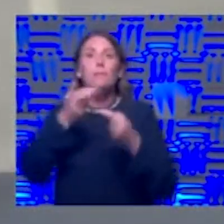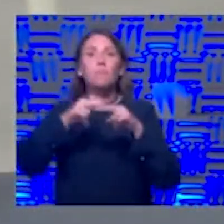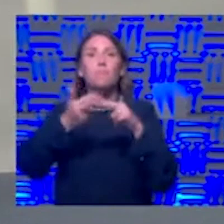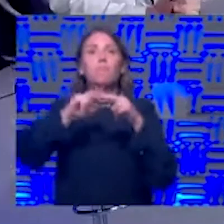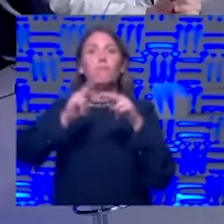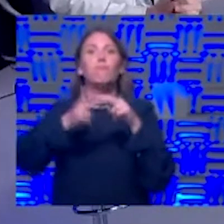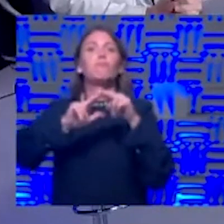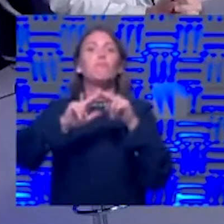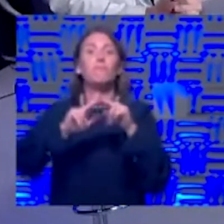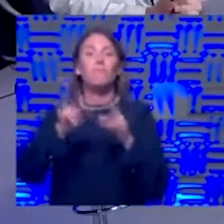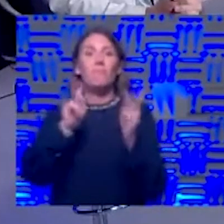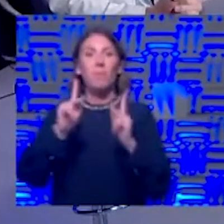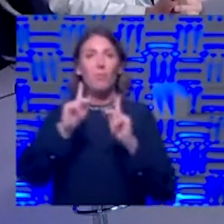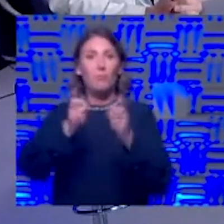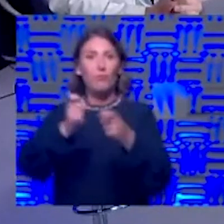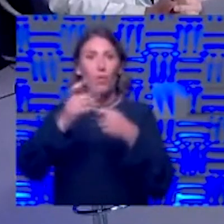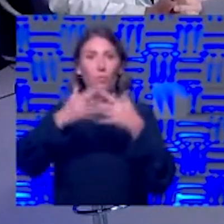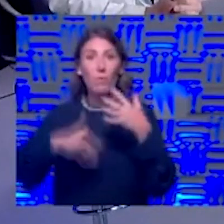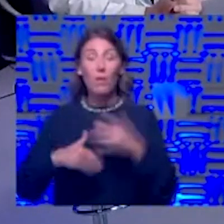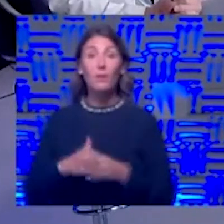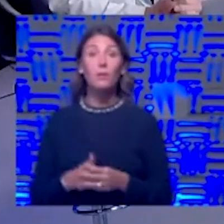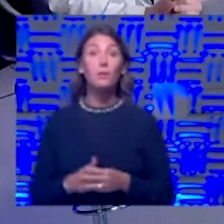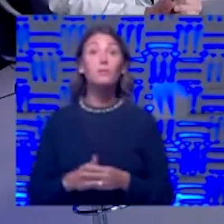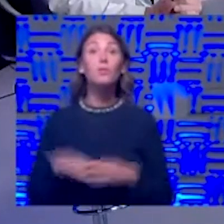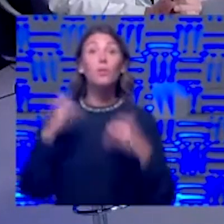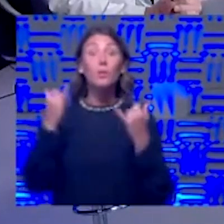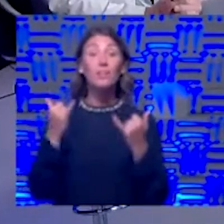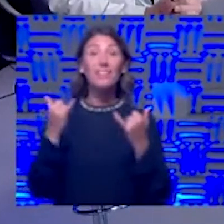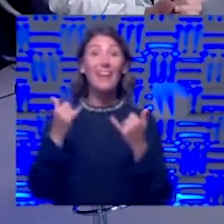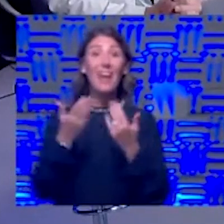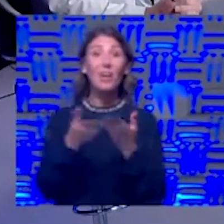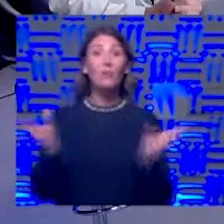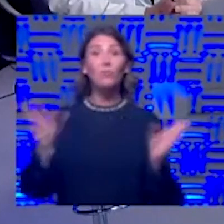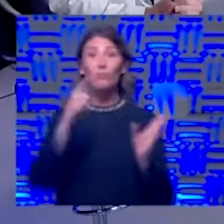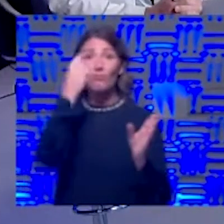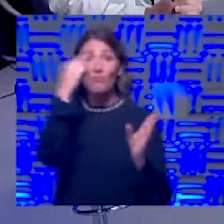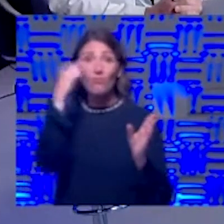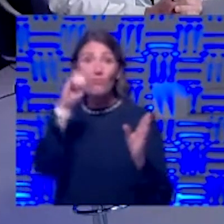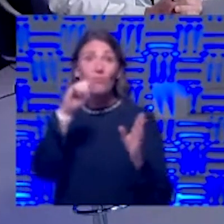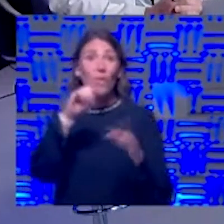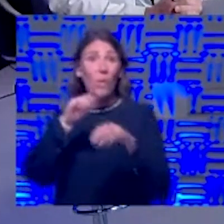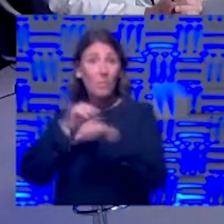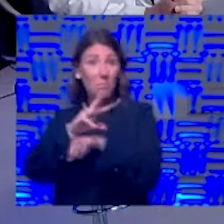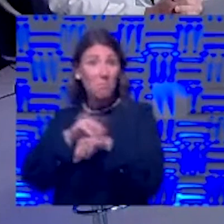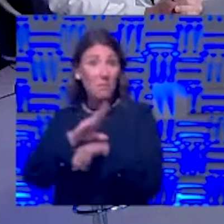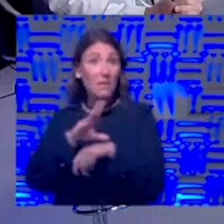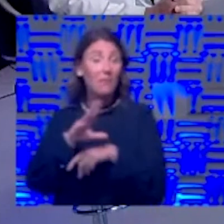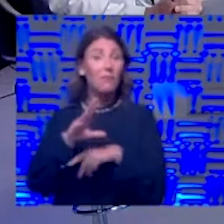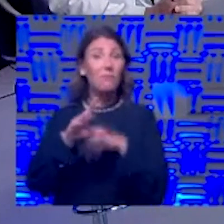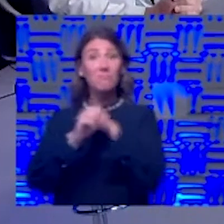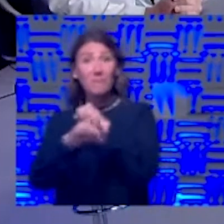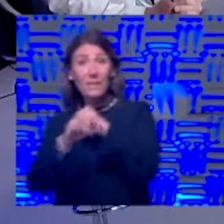blood. So we want to open it up for media questions this morning.